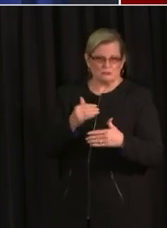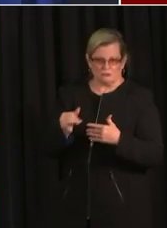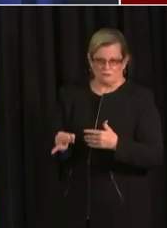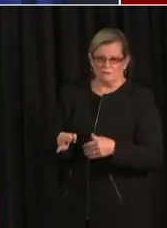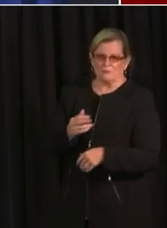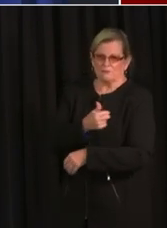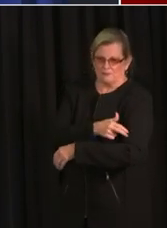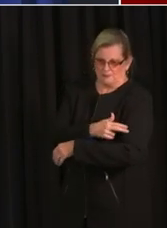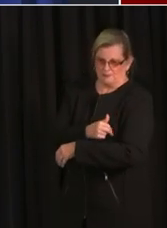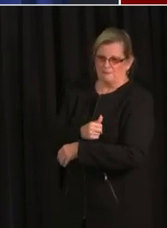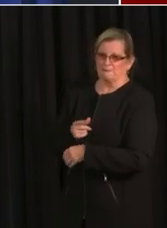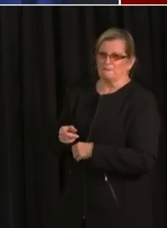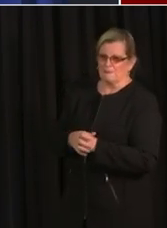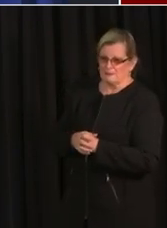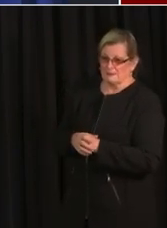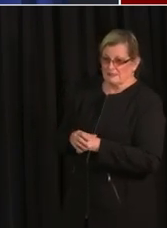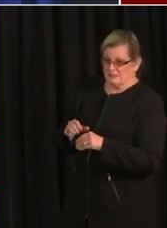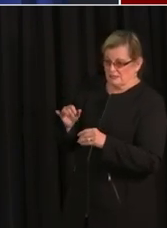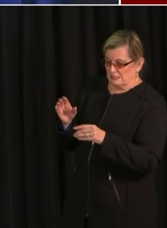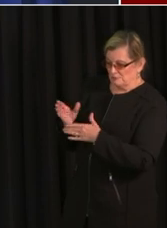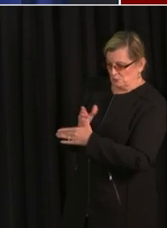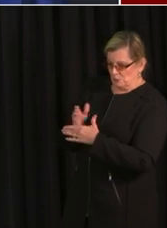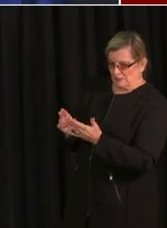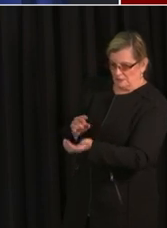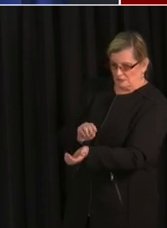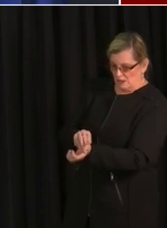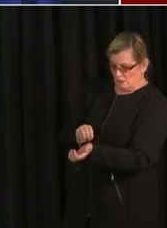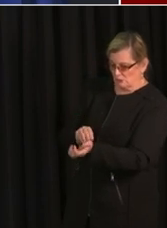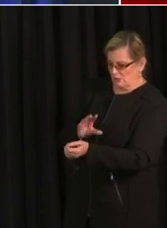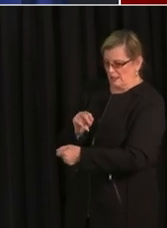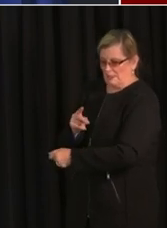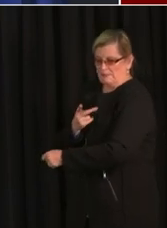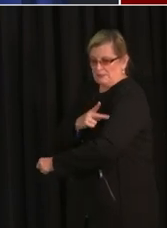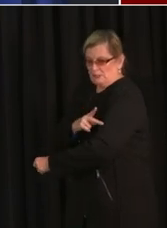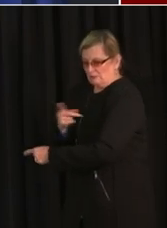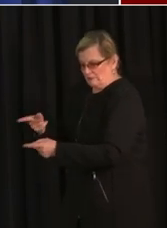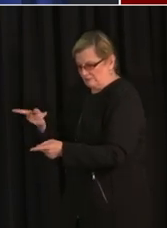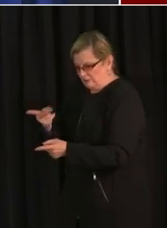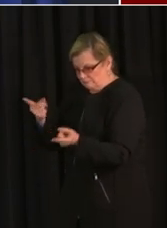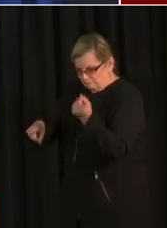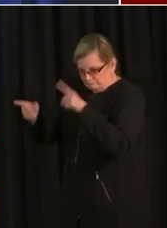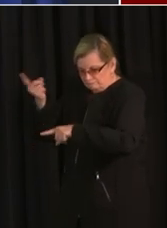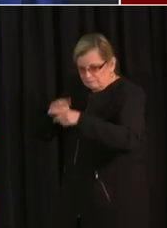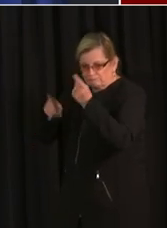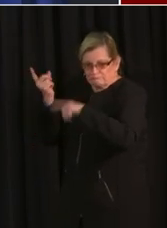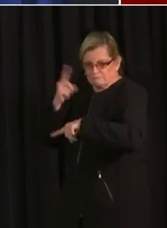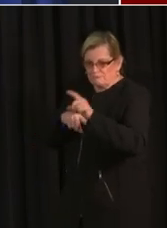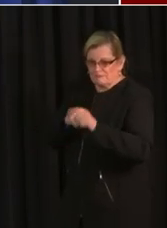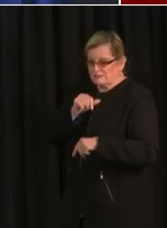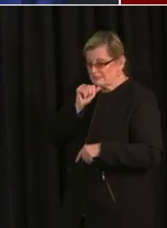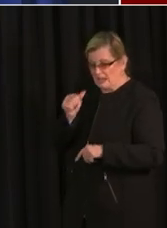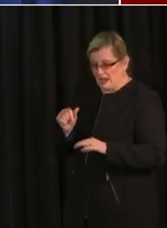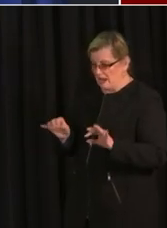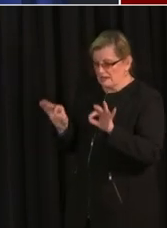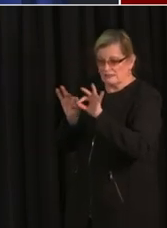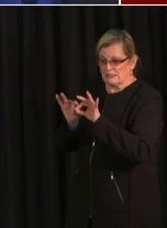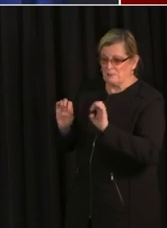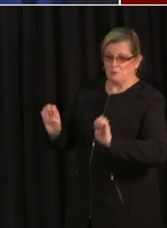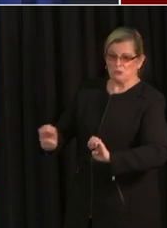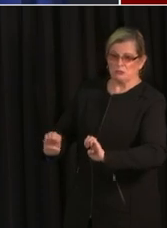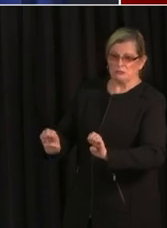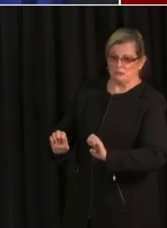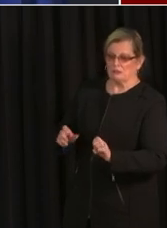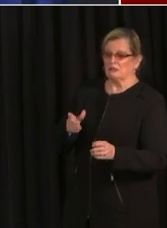decision between the treating physician and the patient to make a decision about what is non-emergency versus